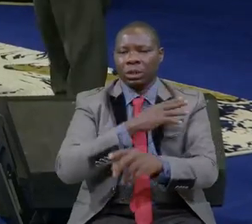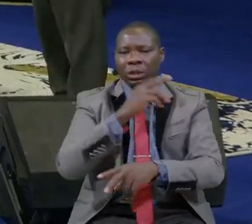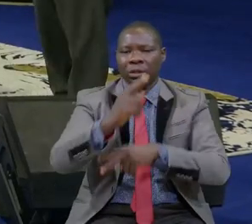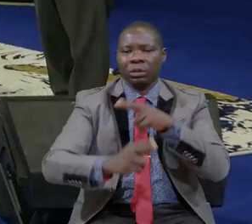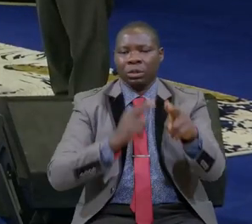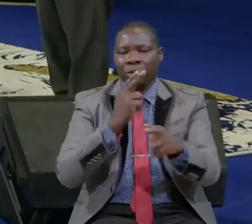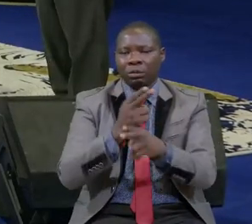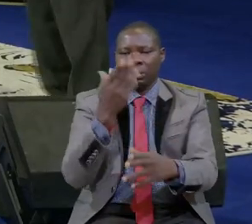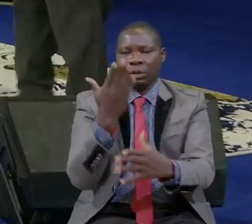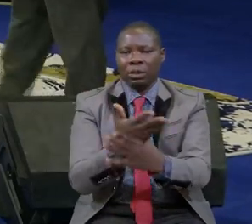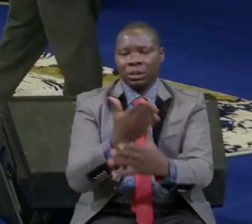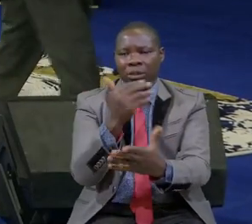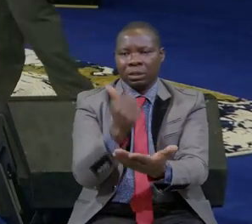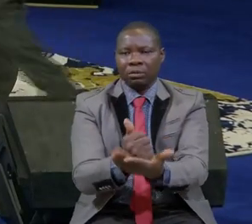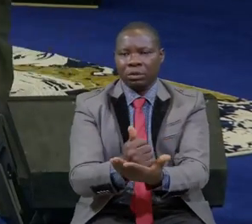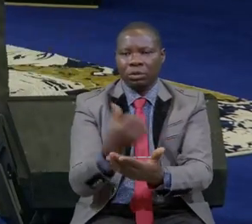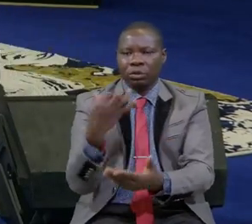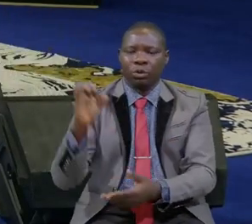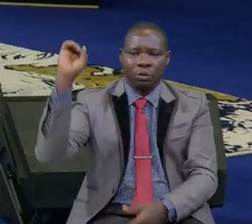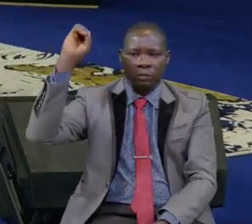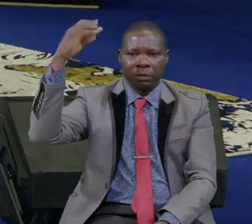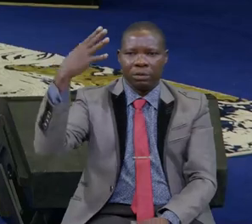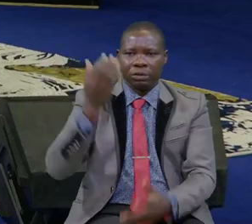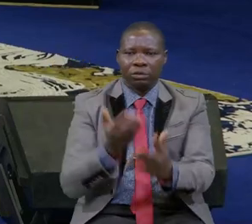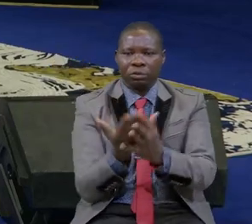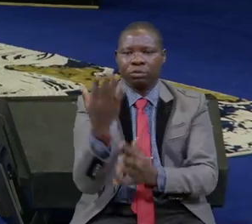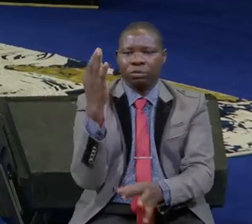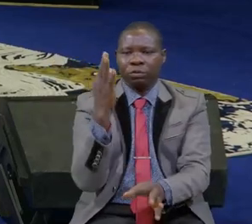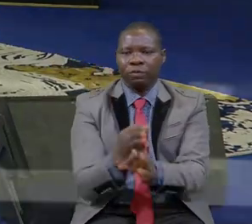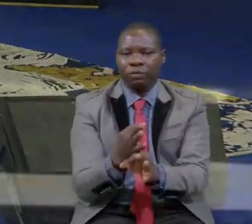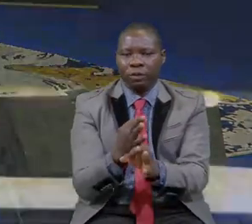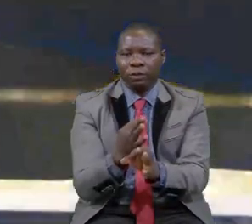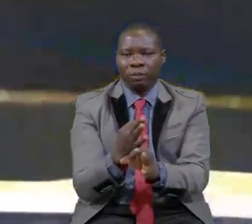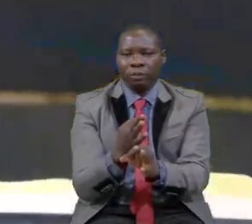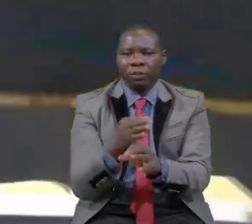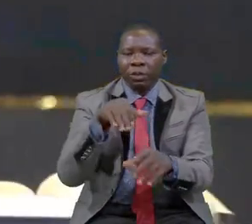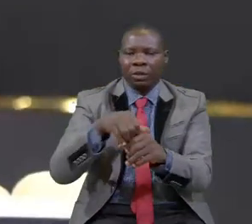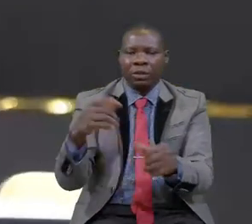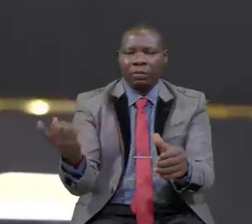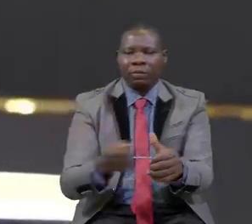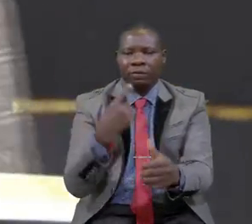intervention of grace through faith. Look at 1 Timothy